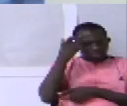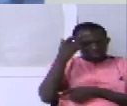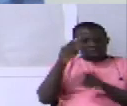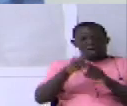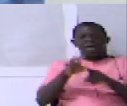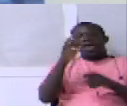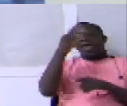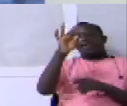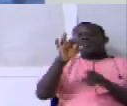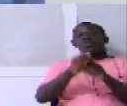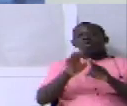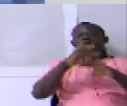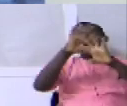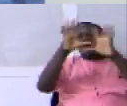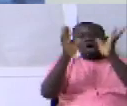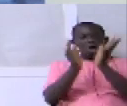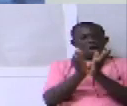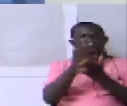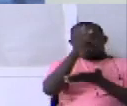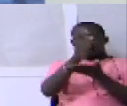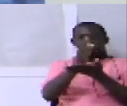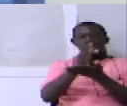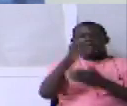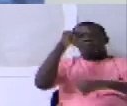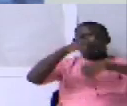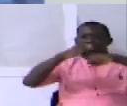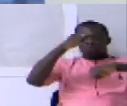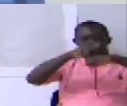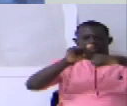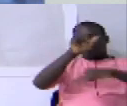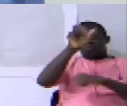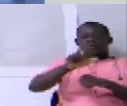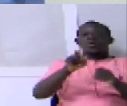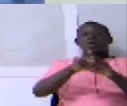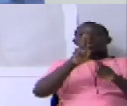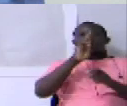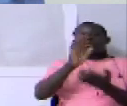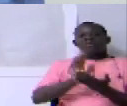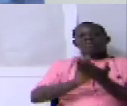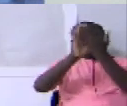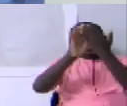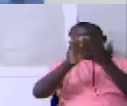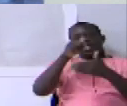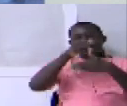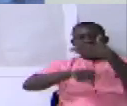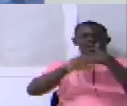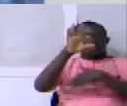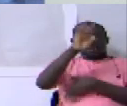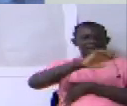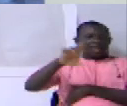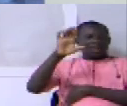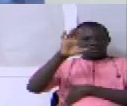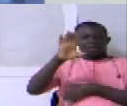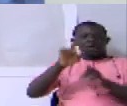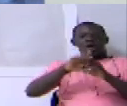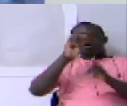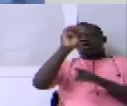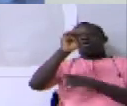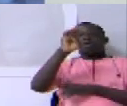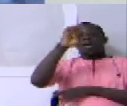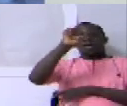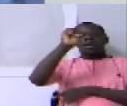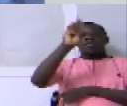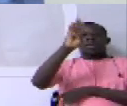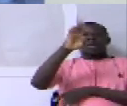all the victims of torture who appeared here from Mile 2 prisons called Ibrahim Jame the